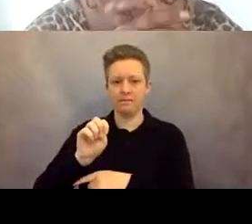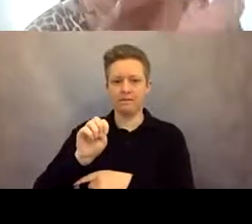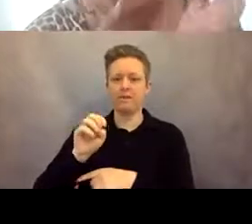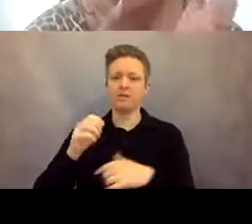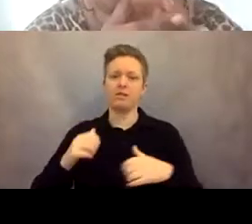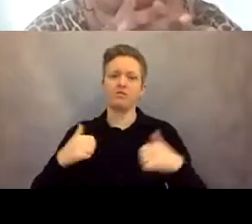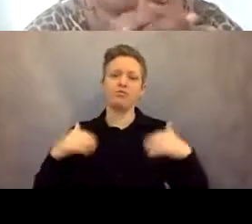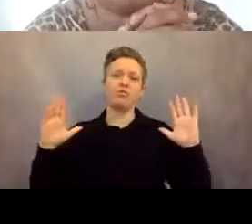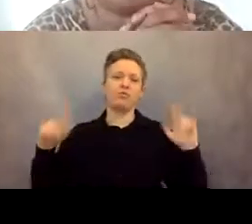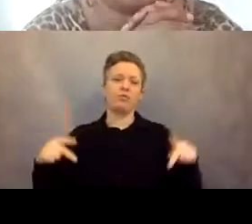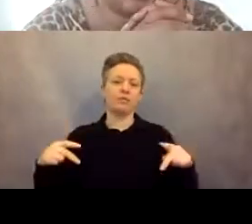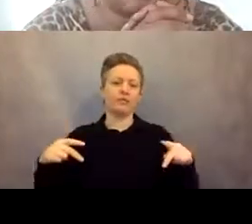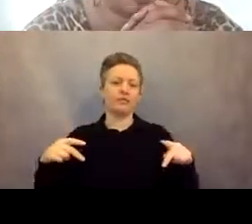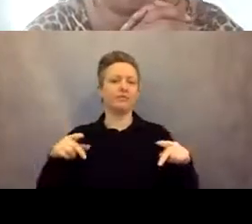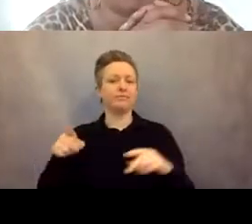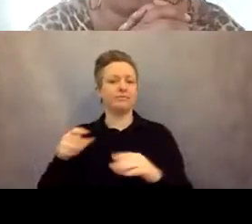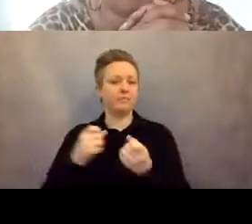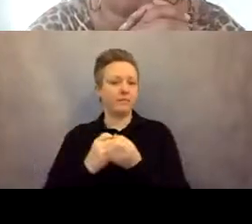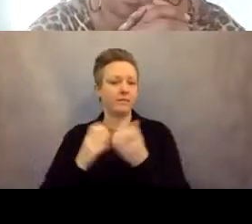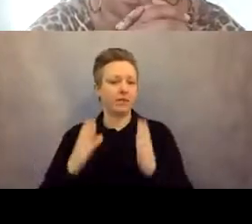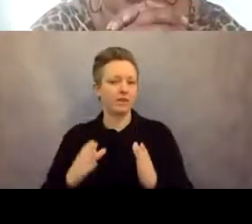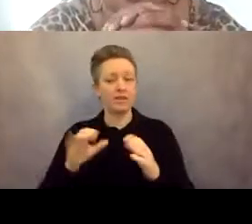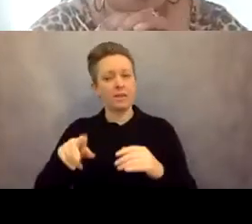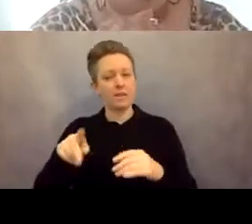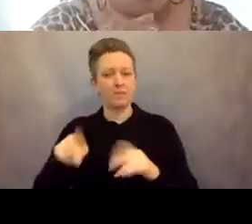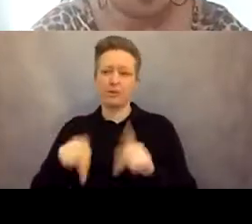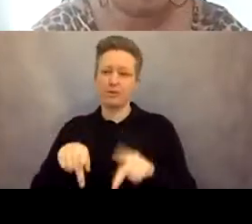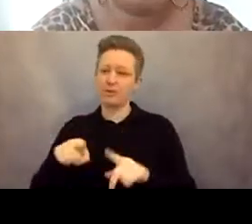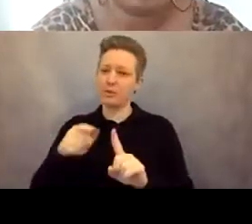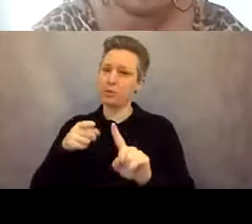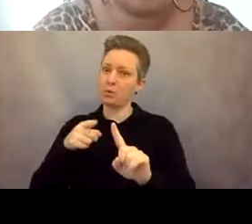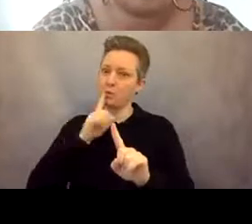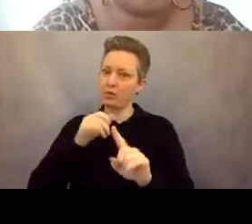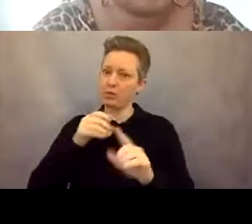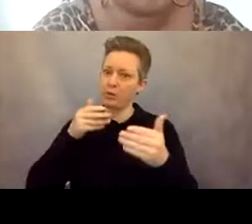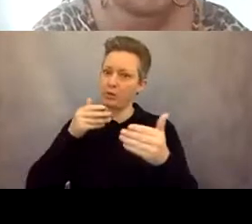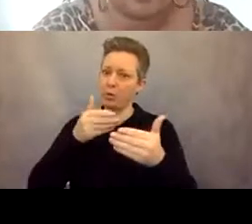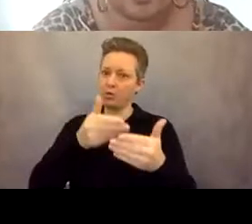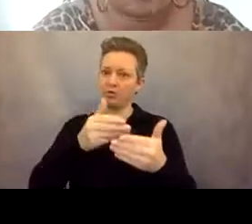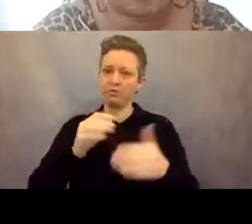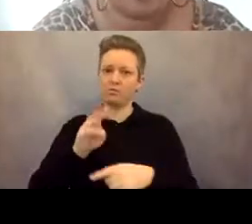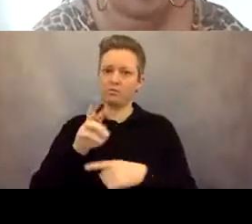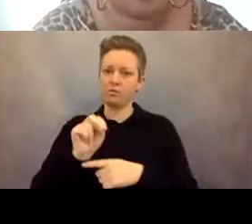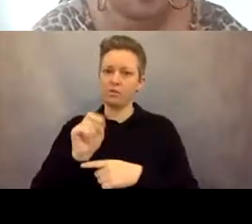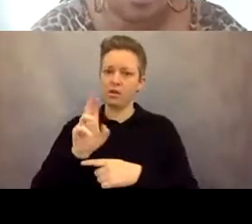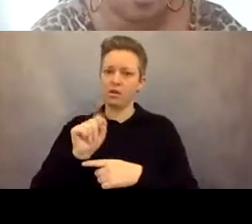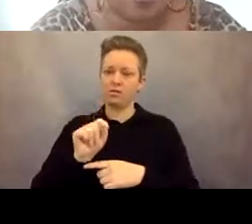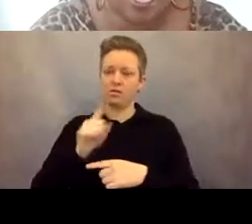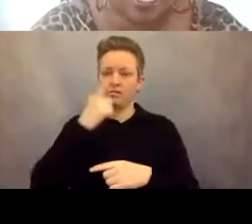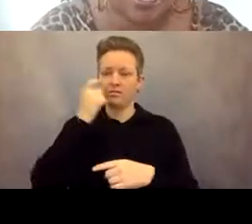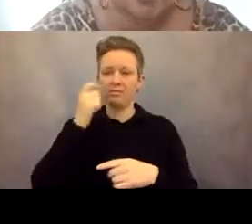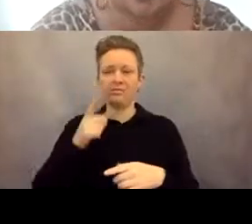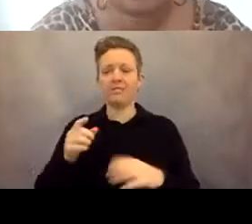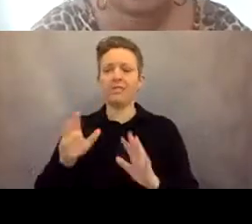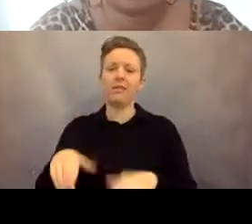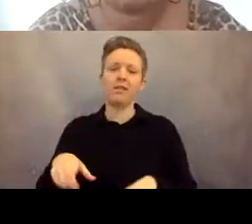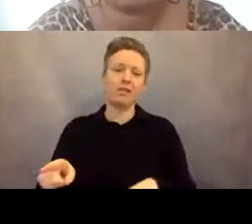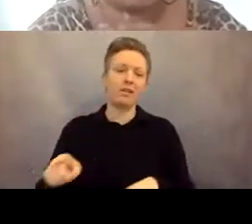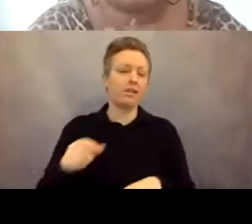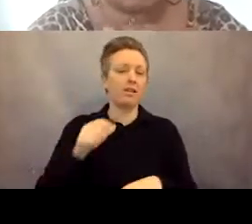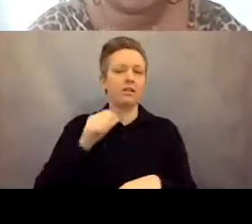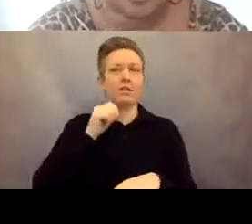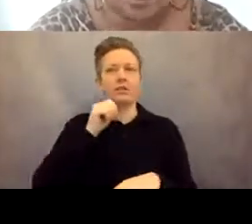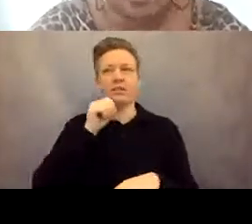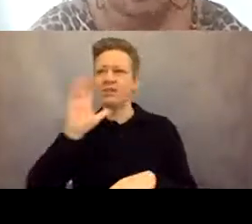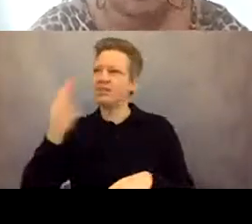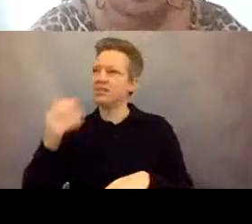well, there's no point in helping because last time they just went back, or I really don't know if it's that serious because they really aren't engaged and they really don't